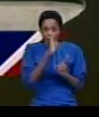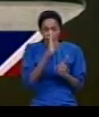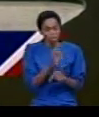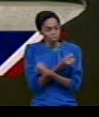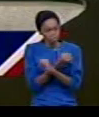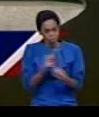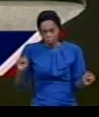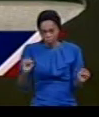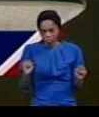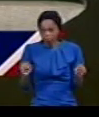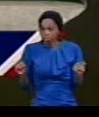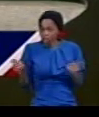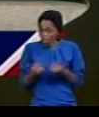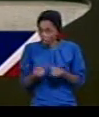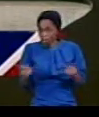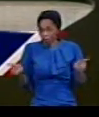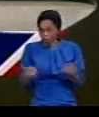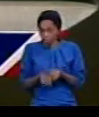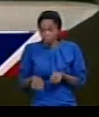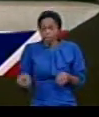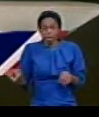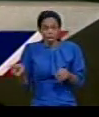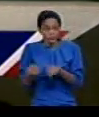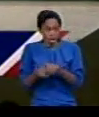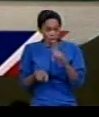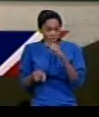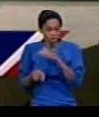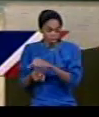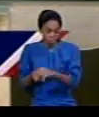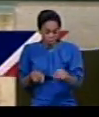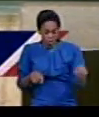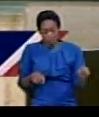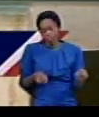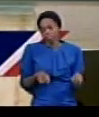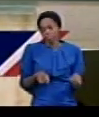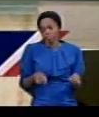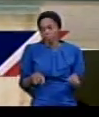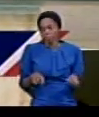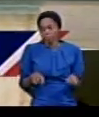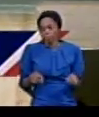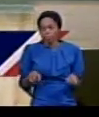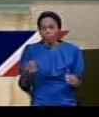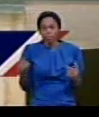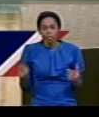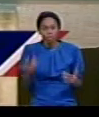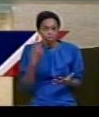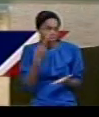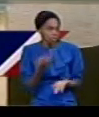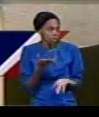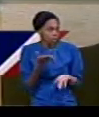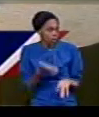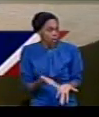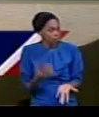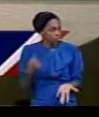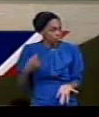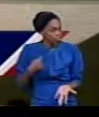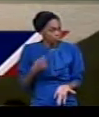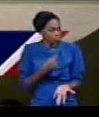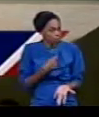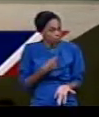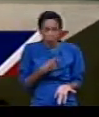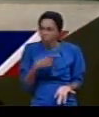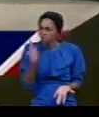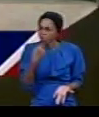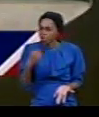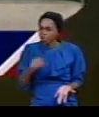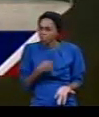be saved even as they. You find in that verse, we. Who are the we?